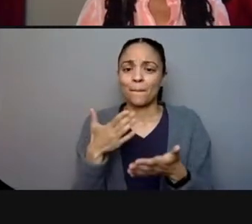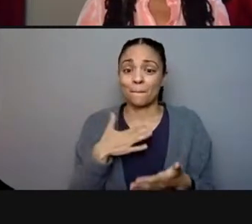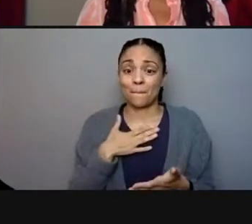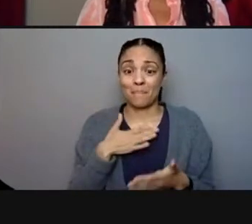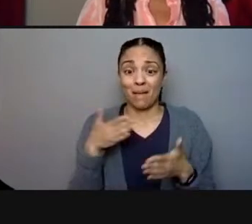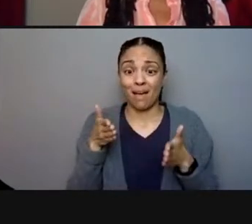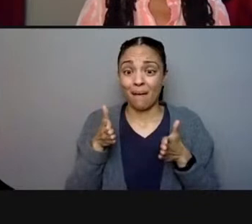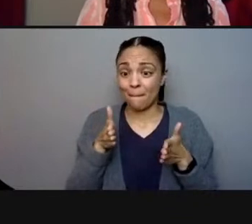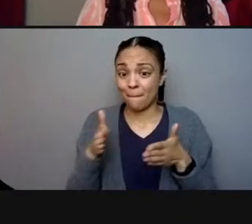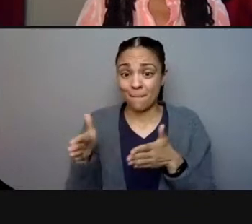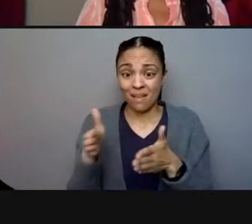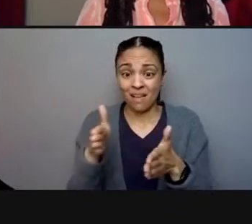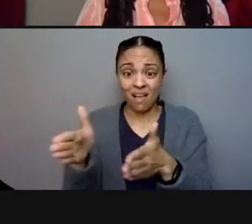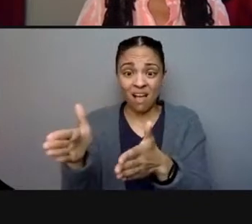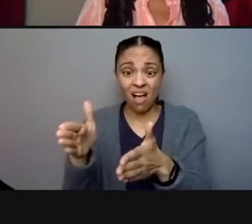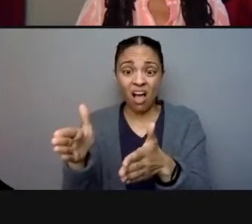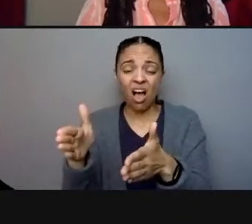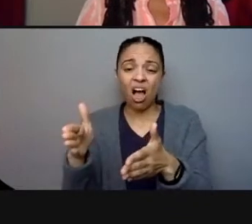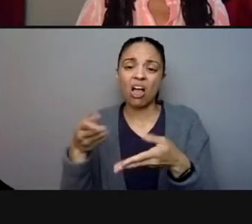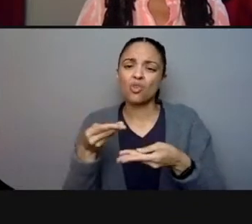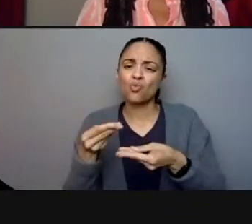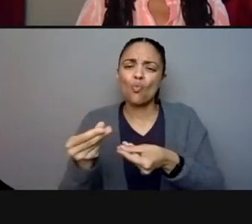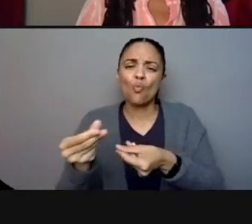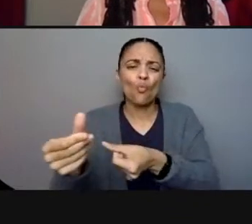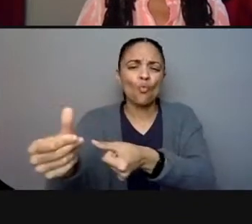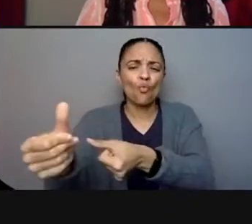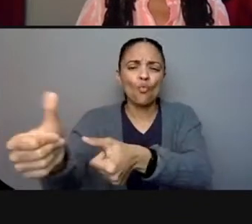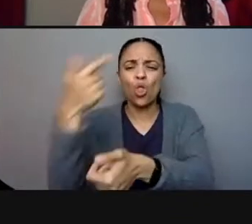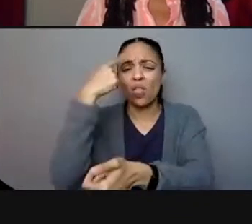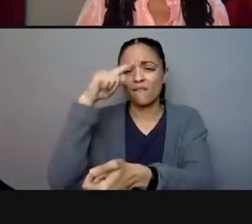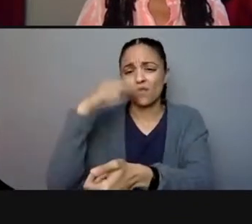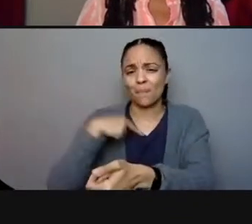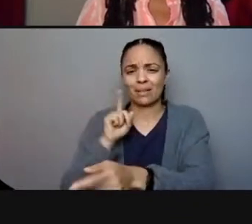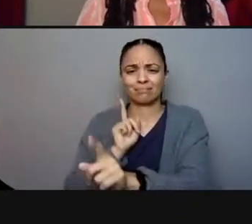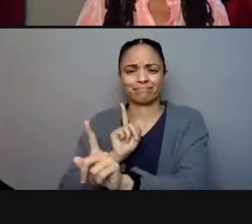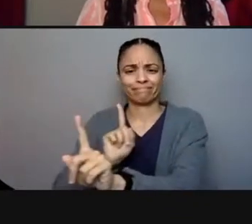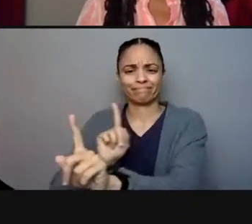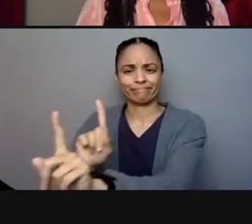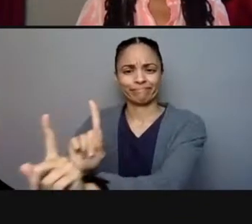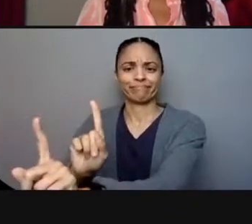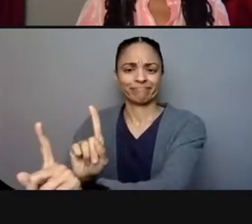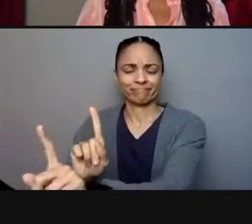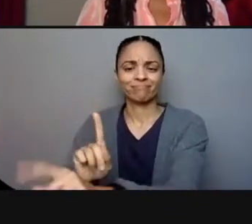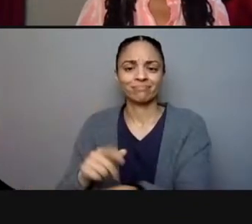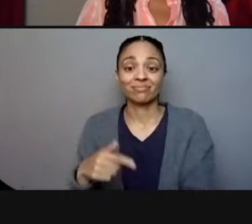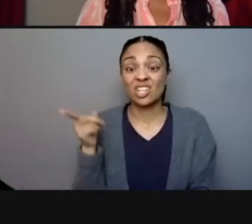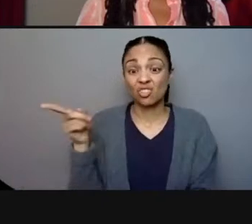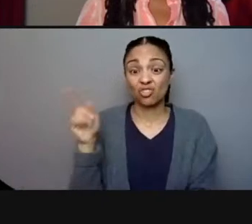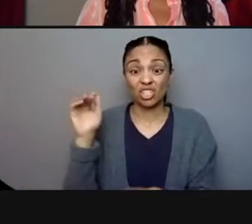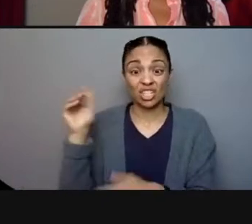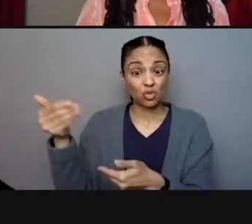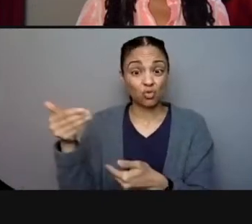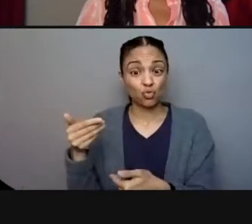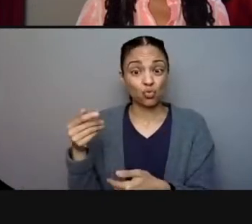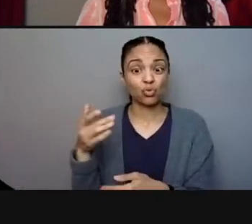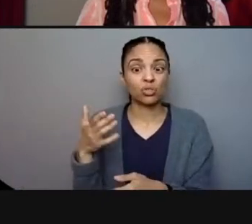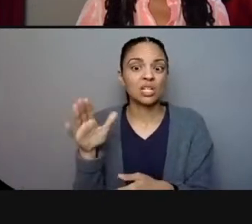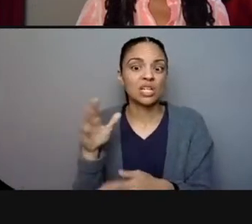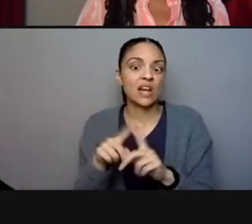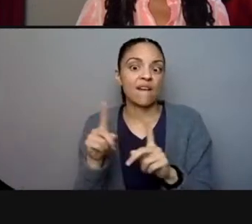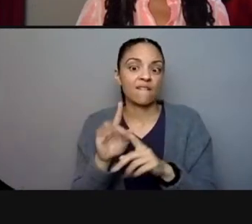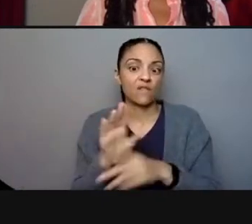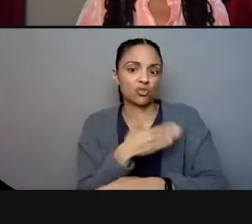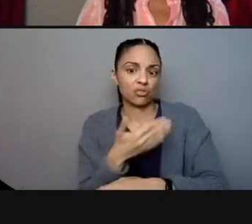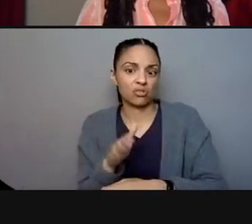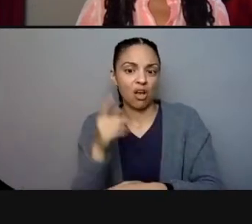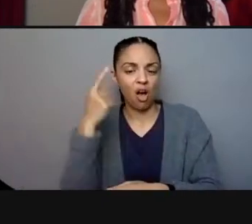most phenomenal singers. She's one of the first person she introduced me to songs. She introduced me to how to like express that way. She was my